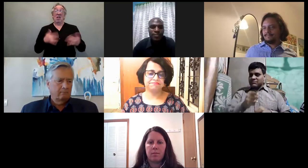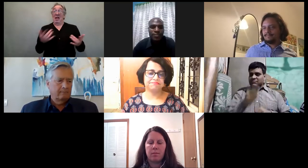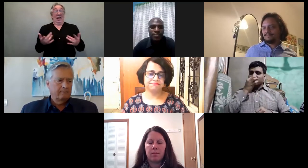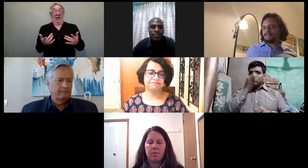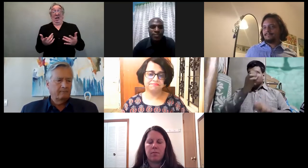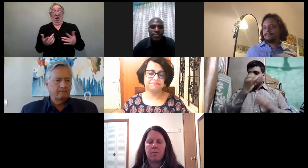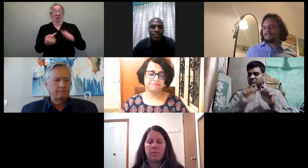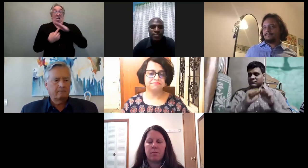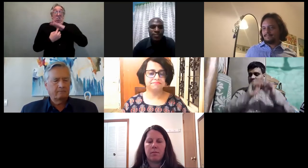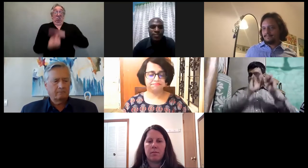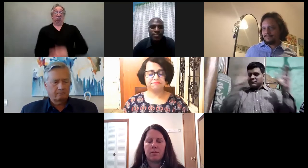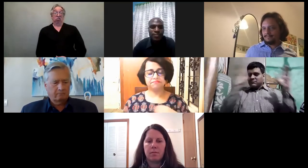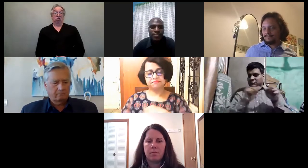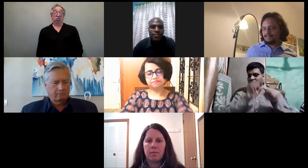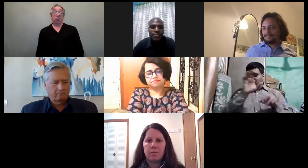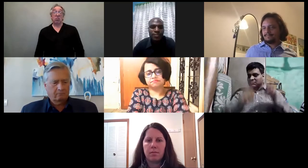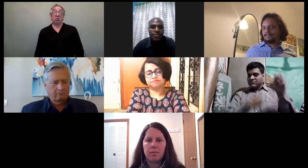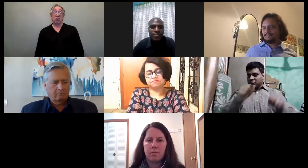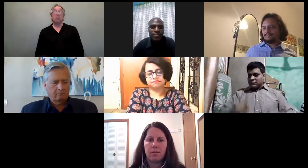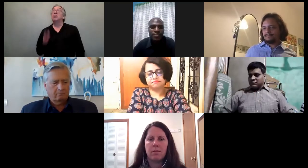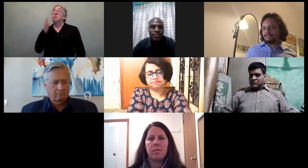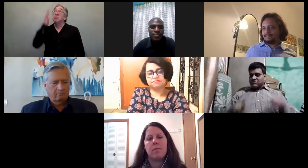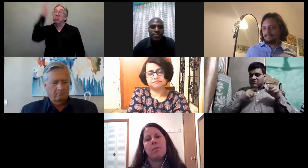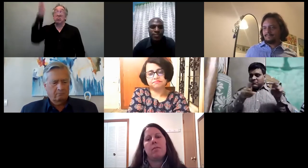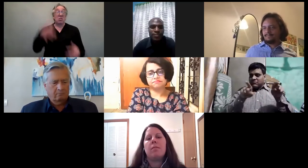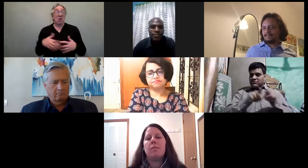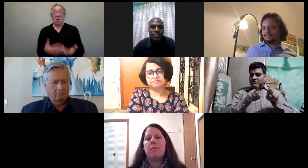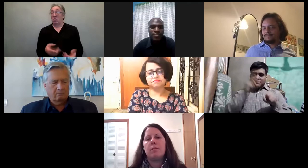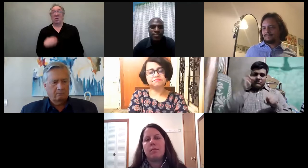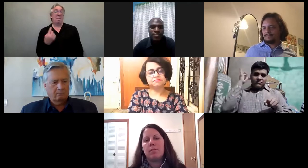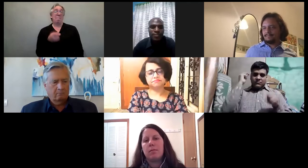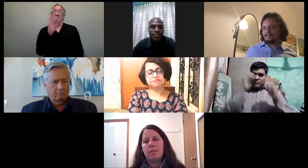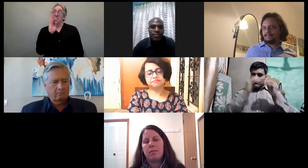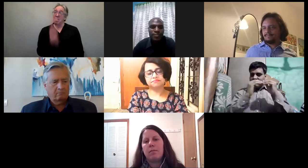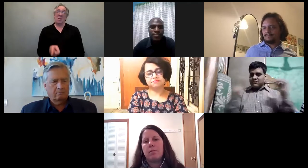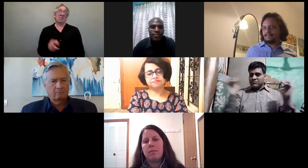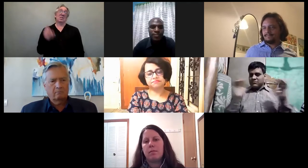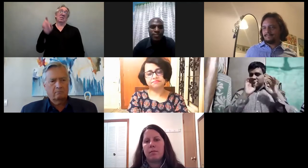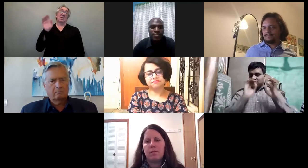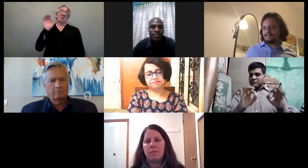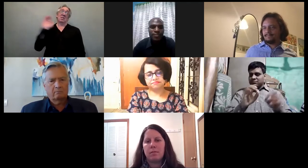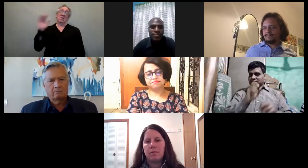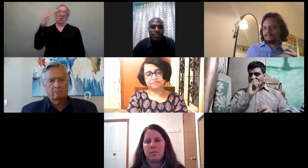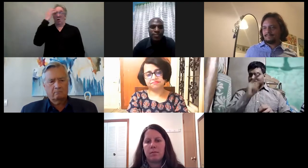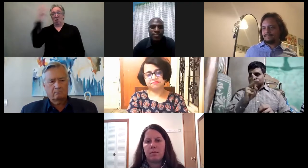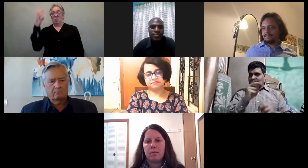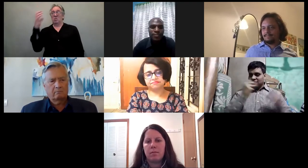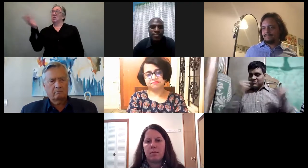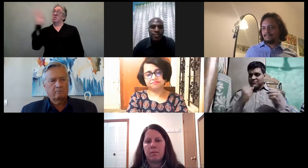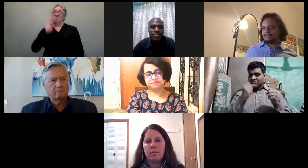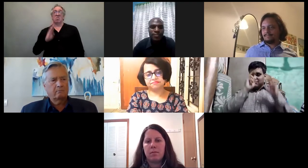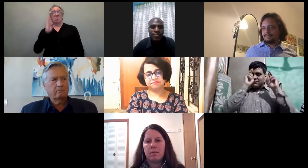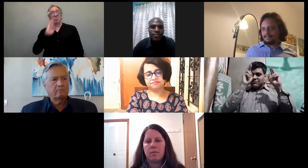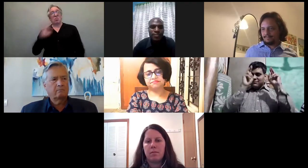this in future? The government must be asked to have greater accessibility services and